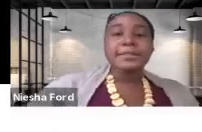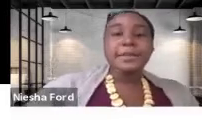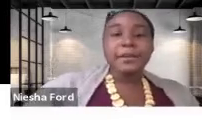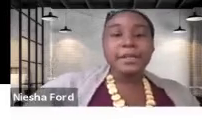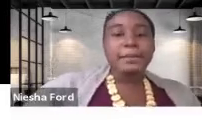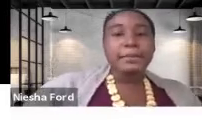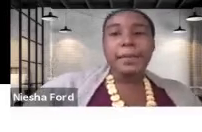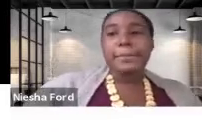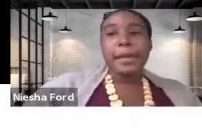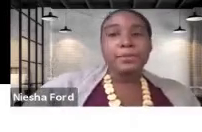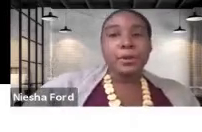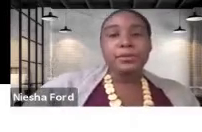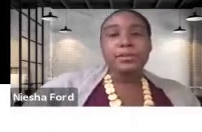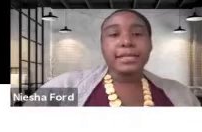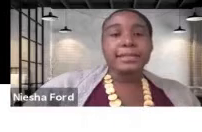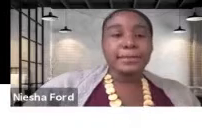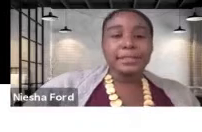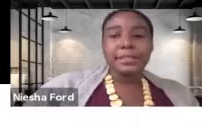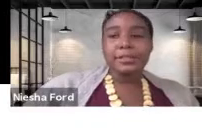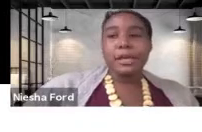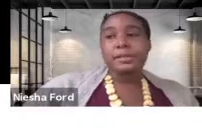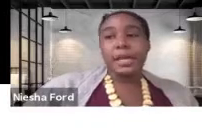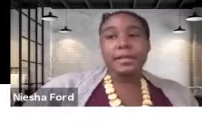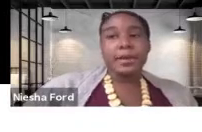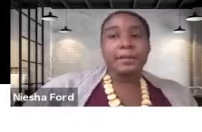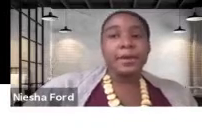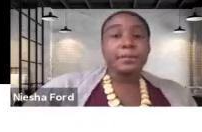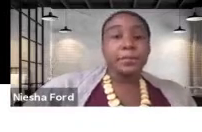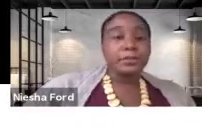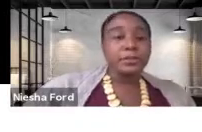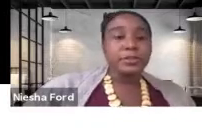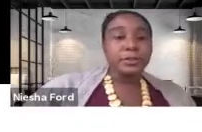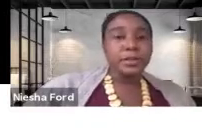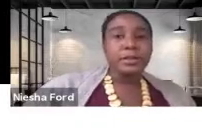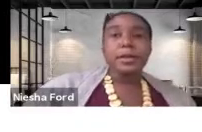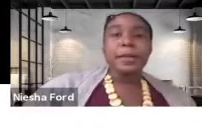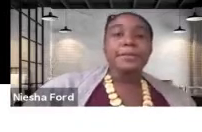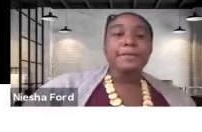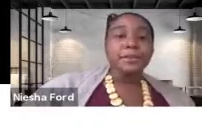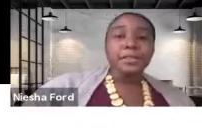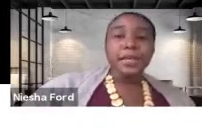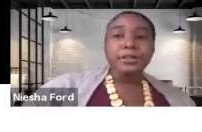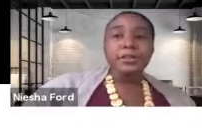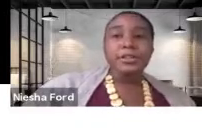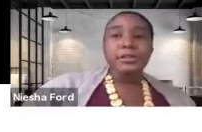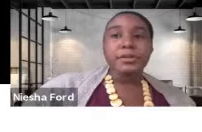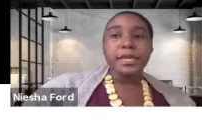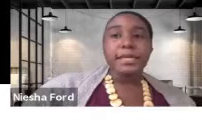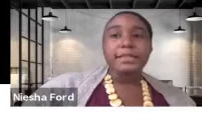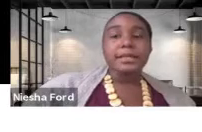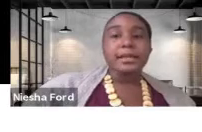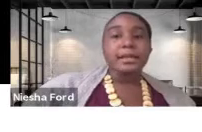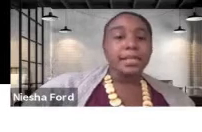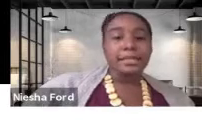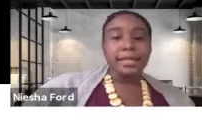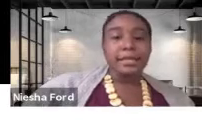So this is a very like bare bones, like simplistic diagram of how to build a persona. But the first thing that you're going to do